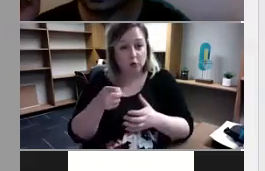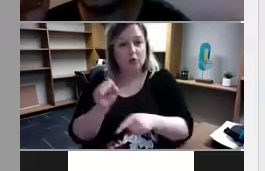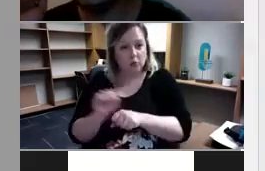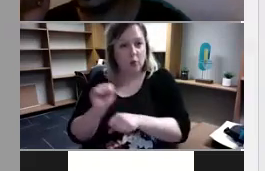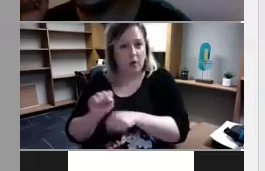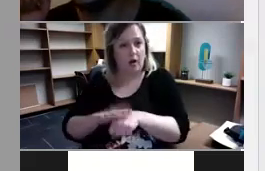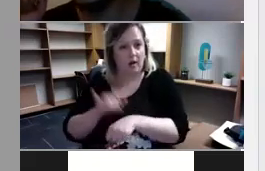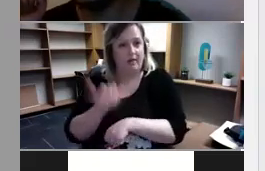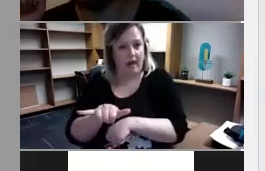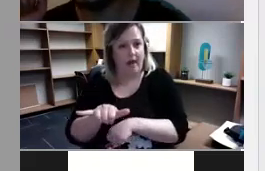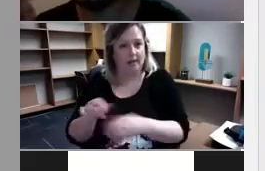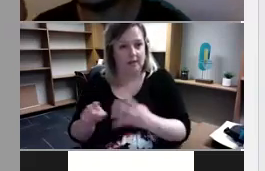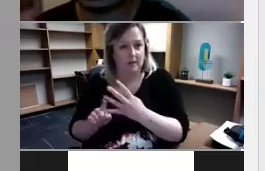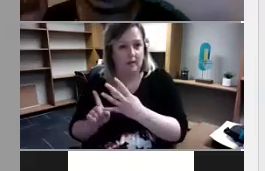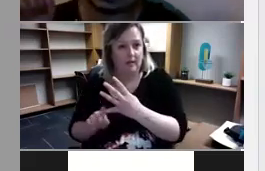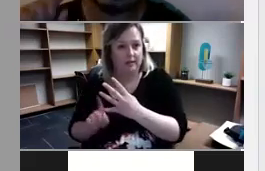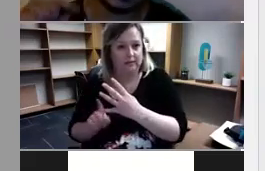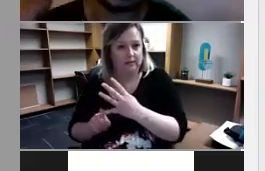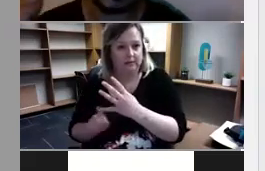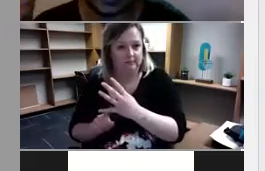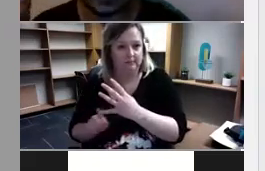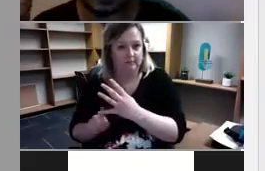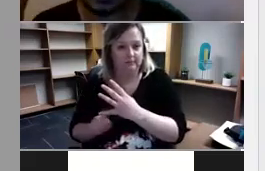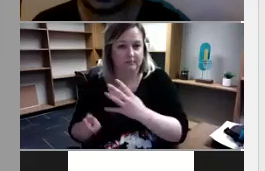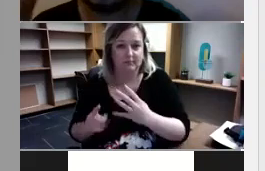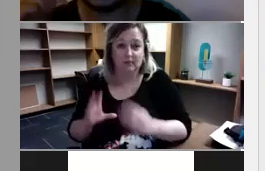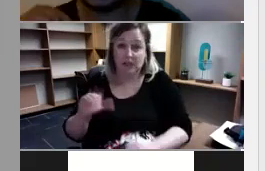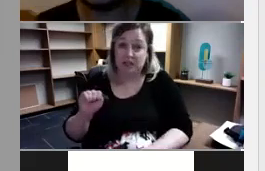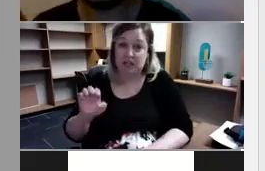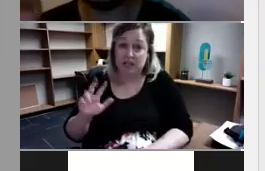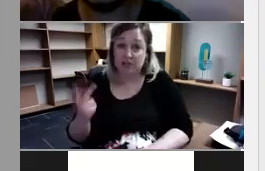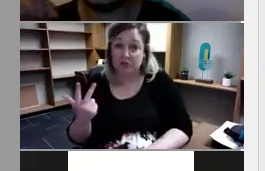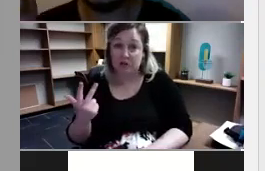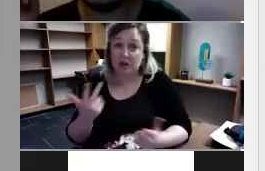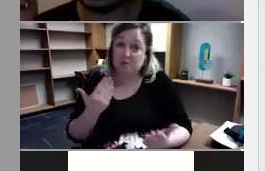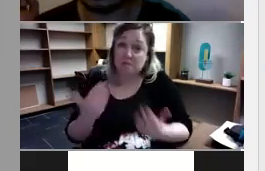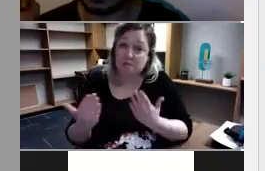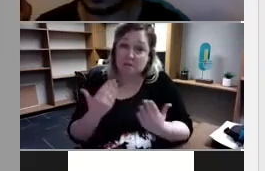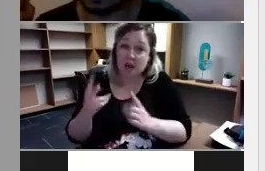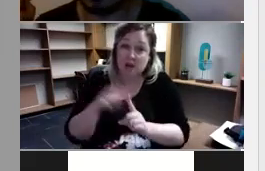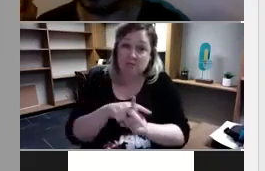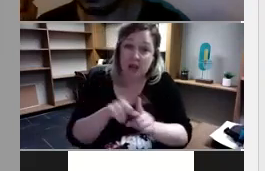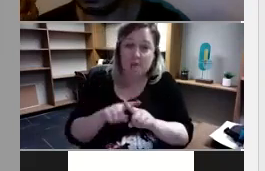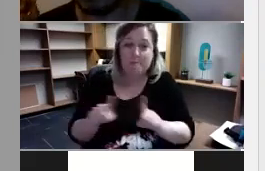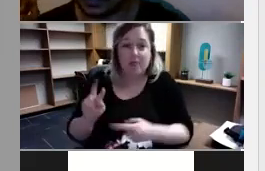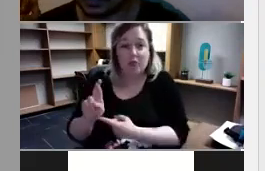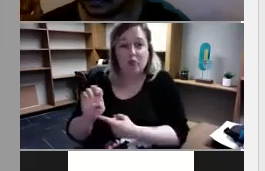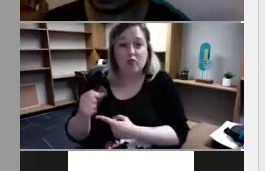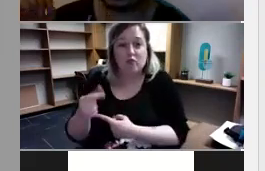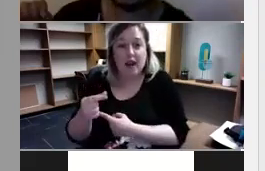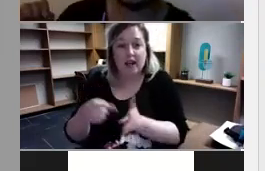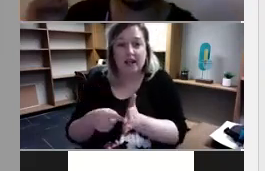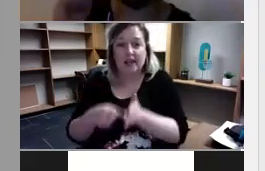think if you look into it, case 3 might apply, but the regularity condition might not be